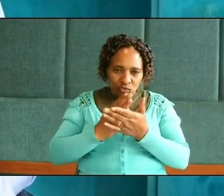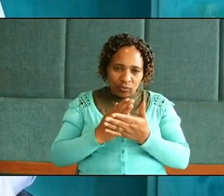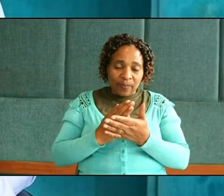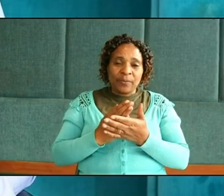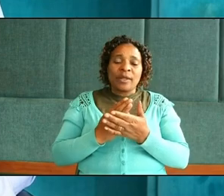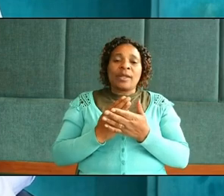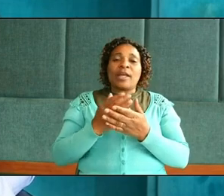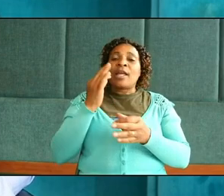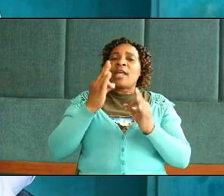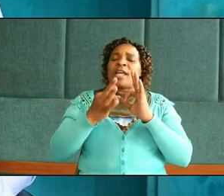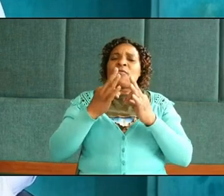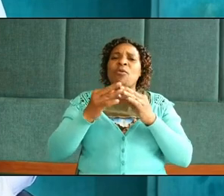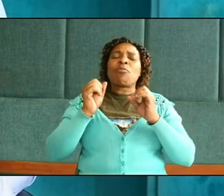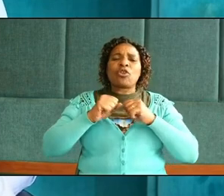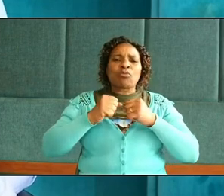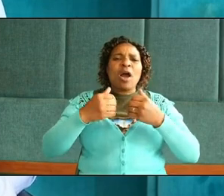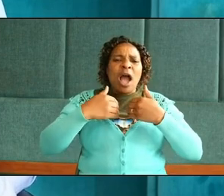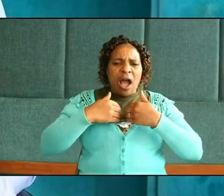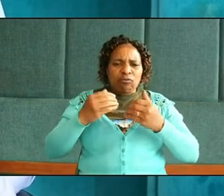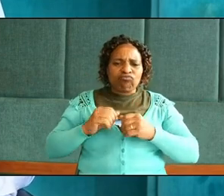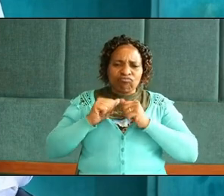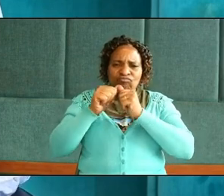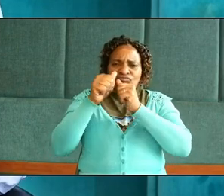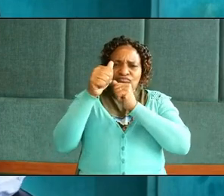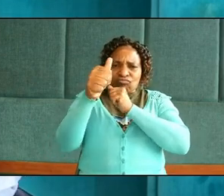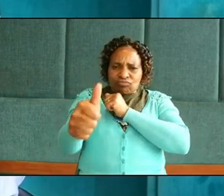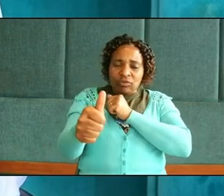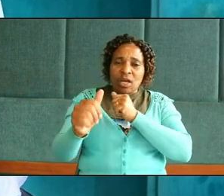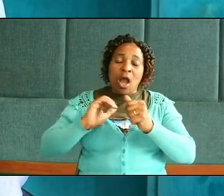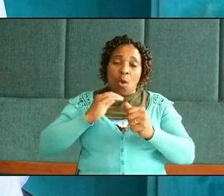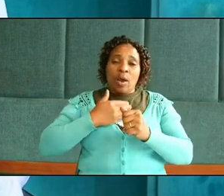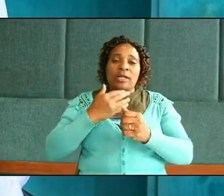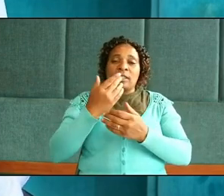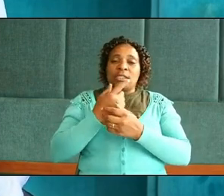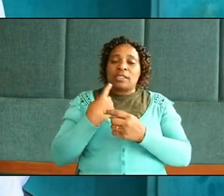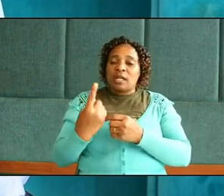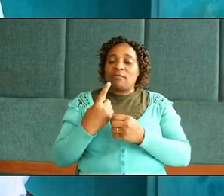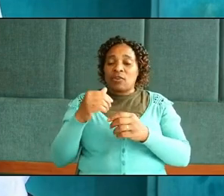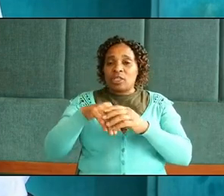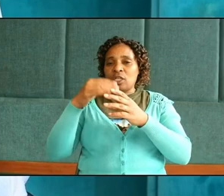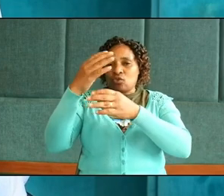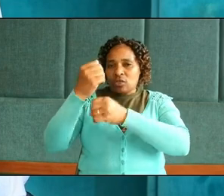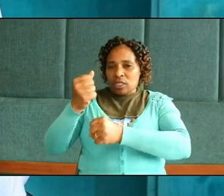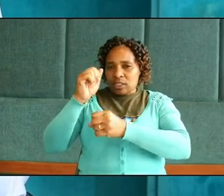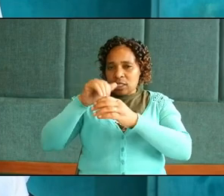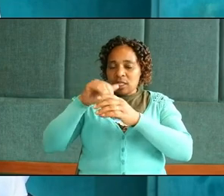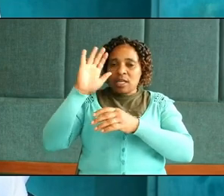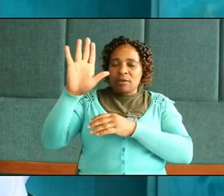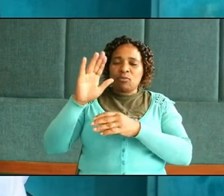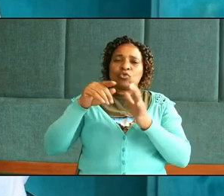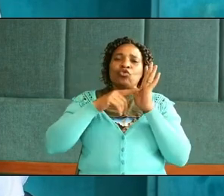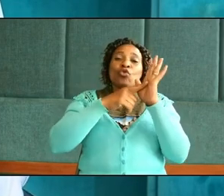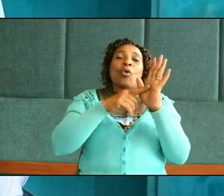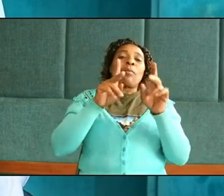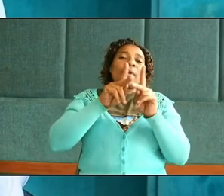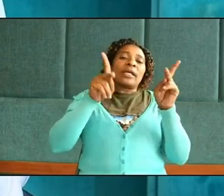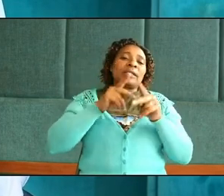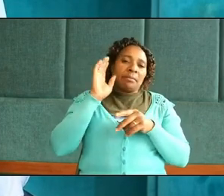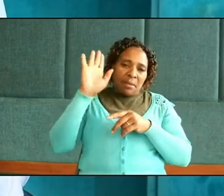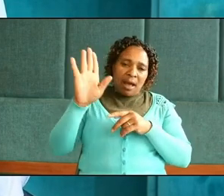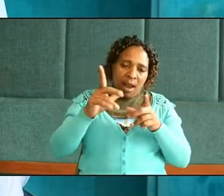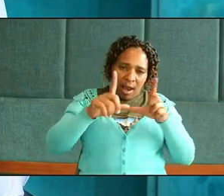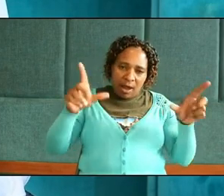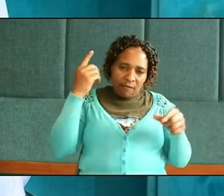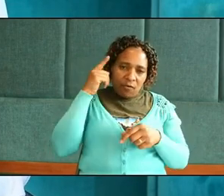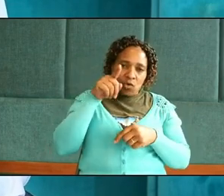we'll stretch ourselves to the point of like trusting in him, then it's going to show us like, this is my place, this is the land for you,